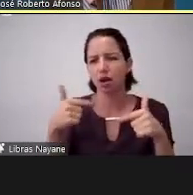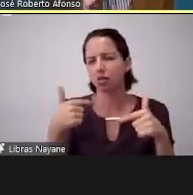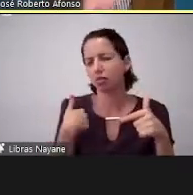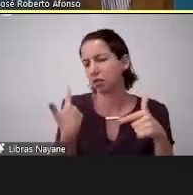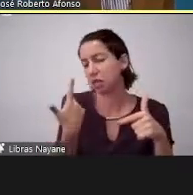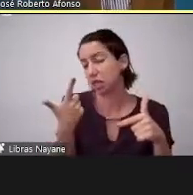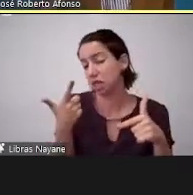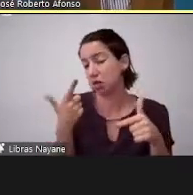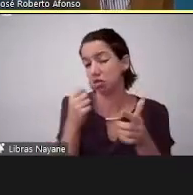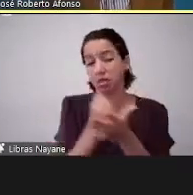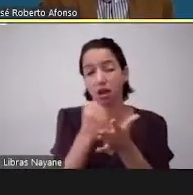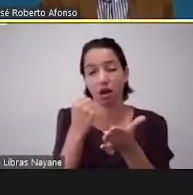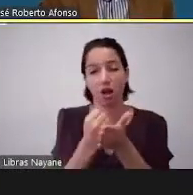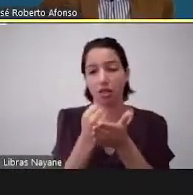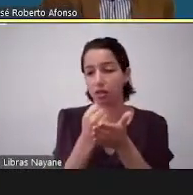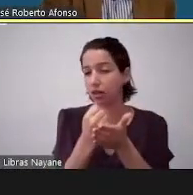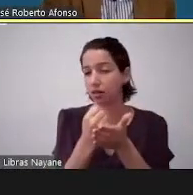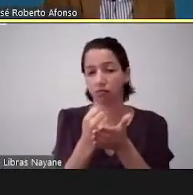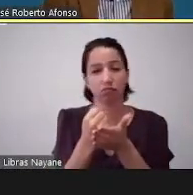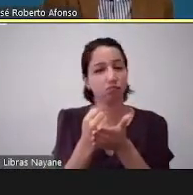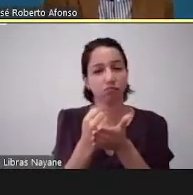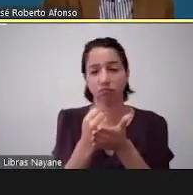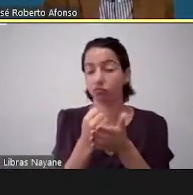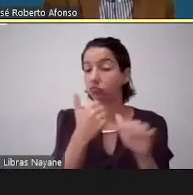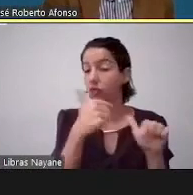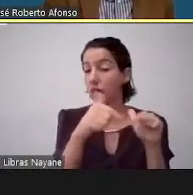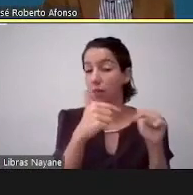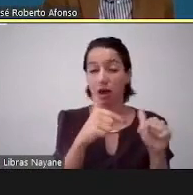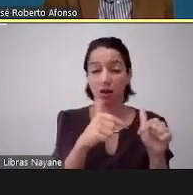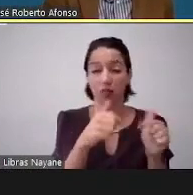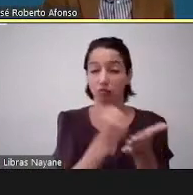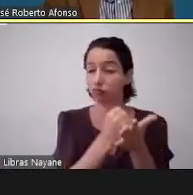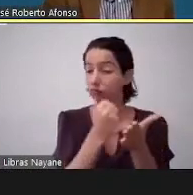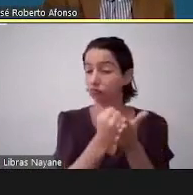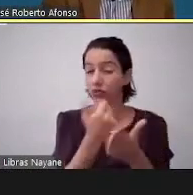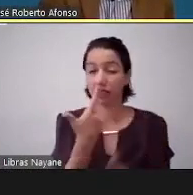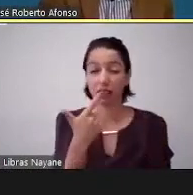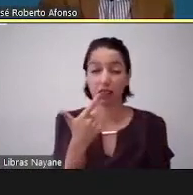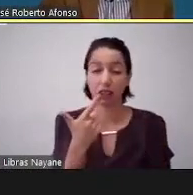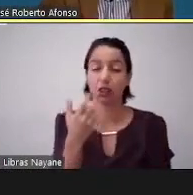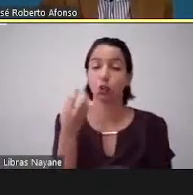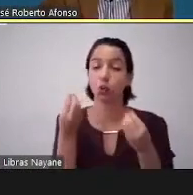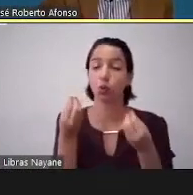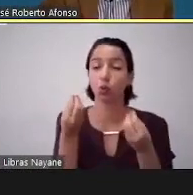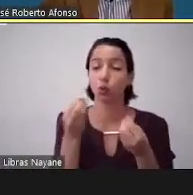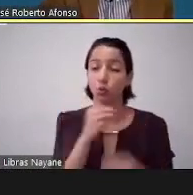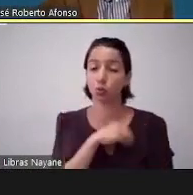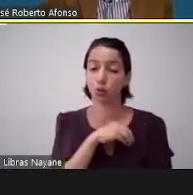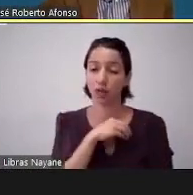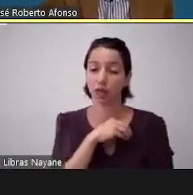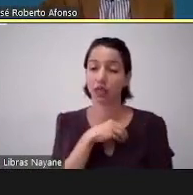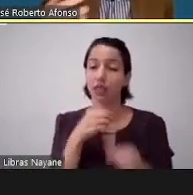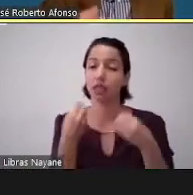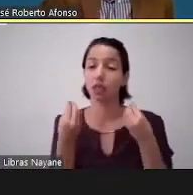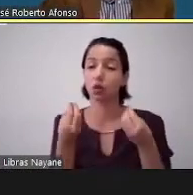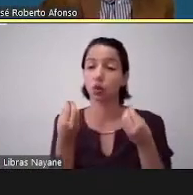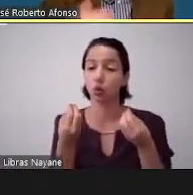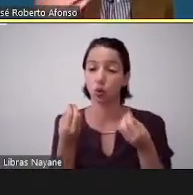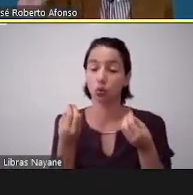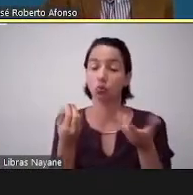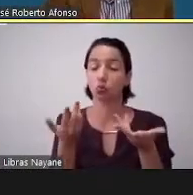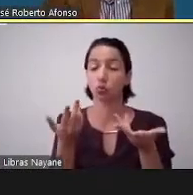that less and less have their jobs with a